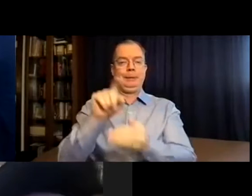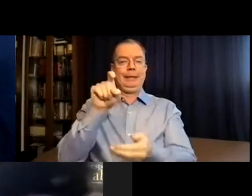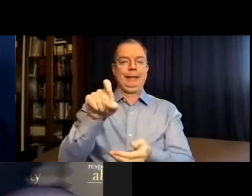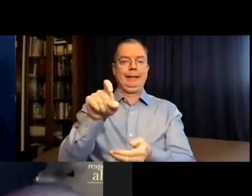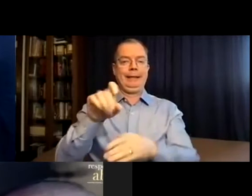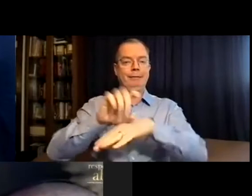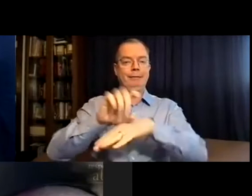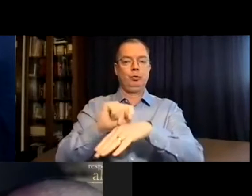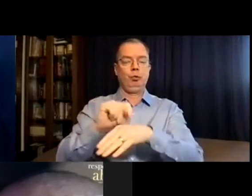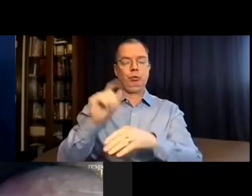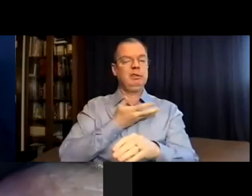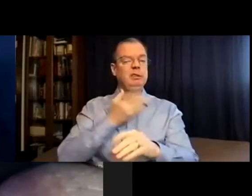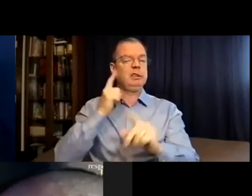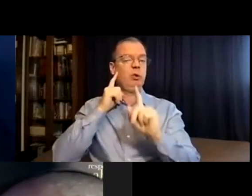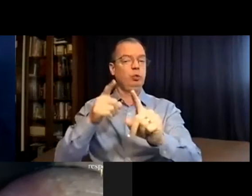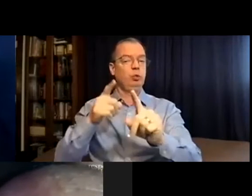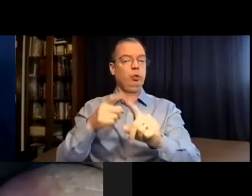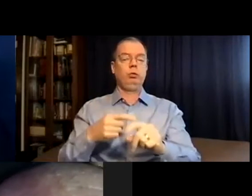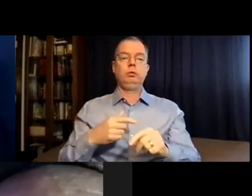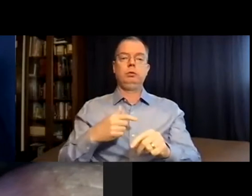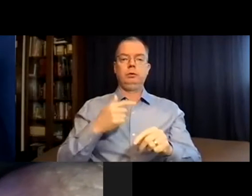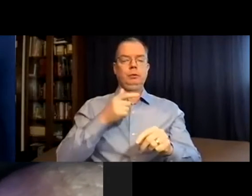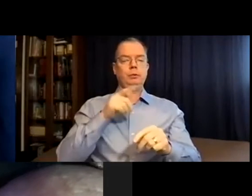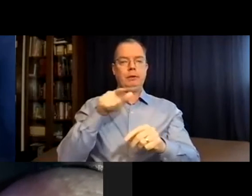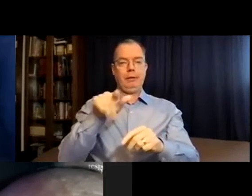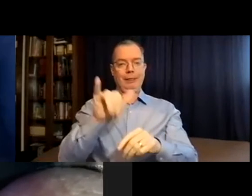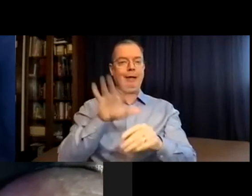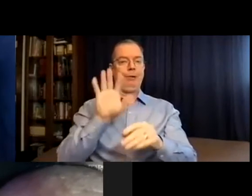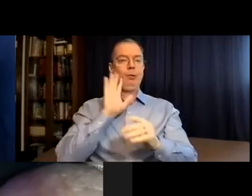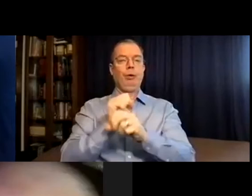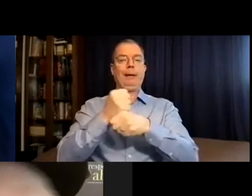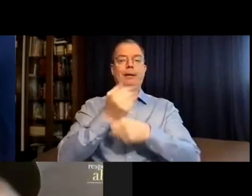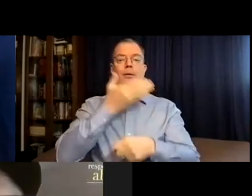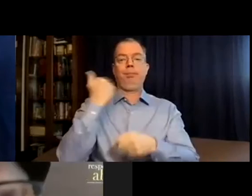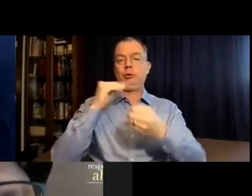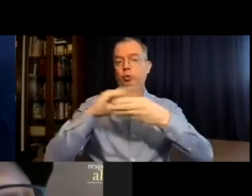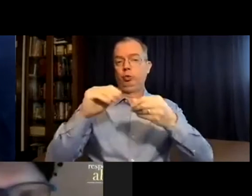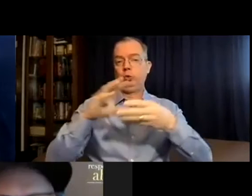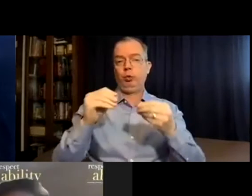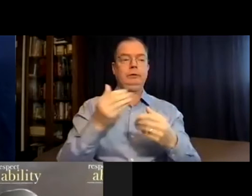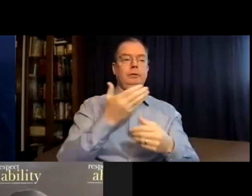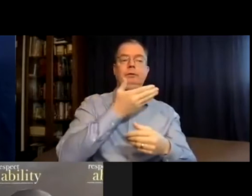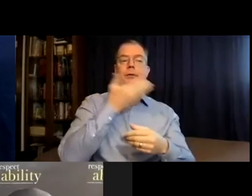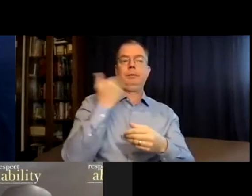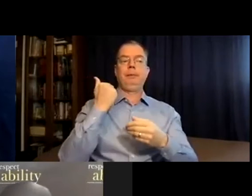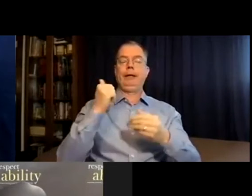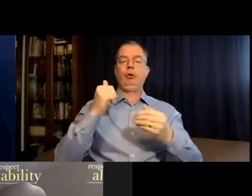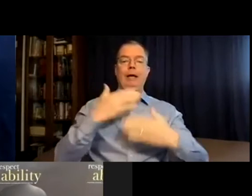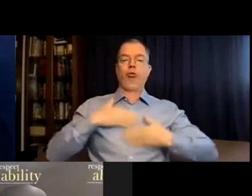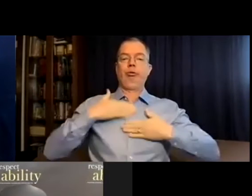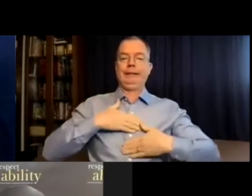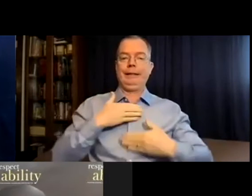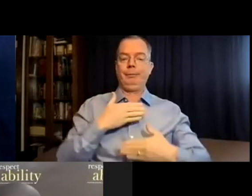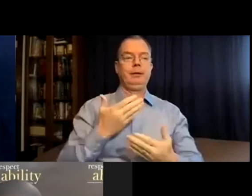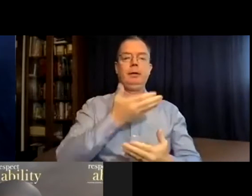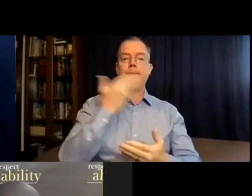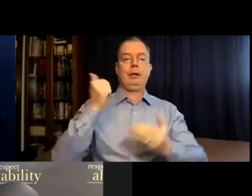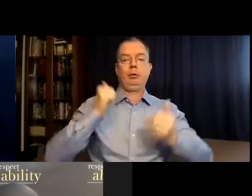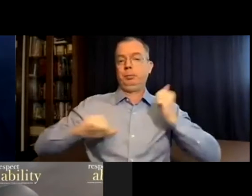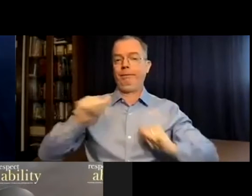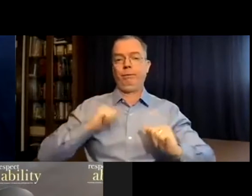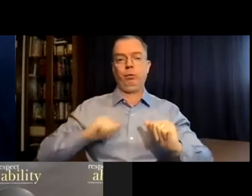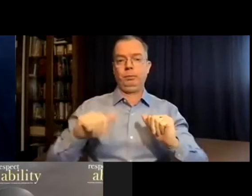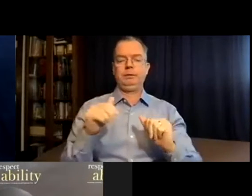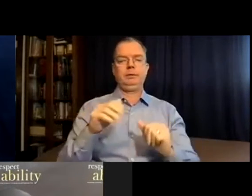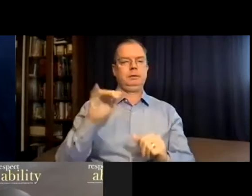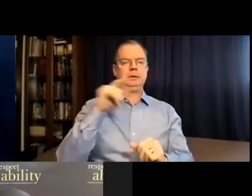When we have more of those people, we'll have less of a need to find diversity. It will make better stories. They'll naturally make